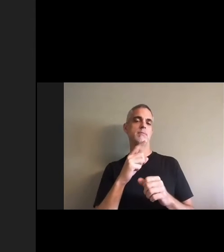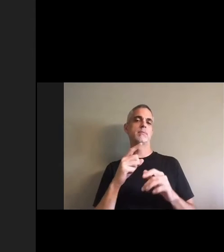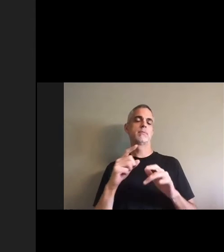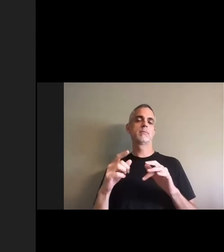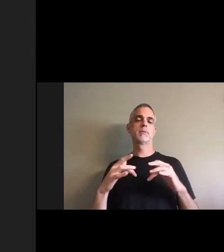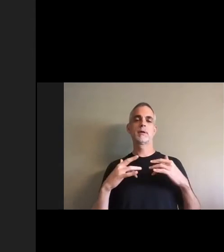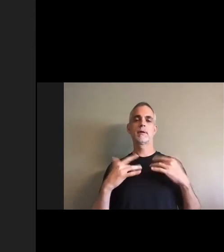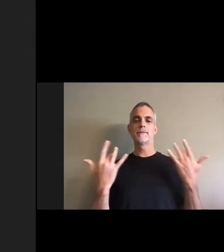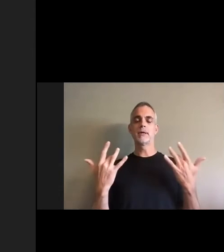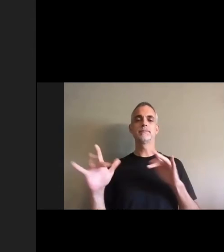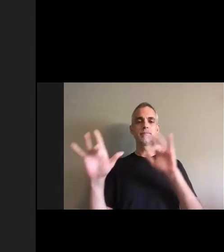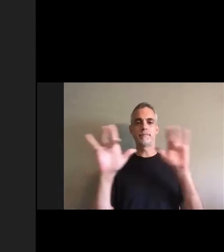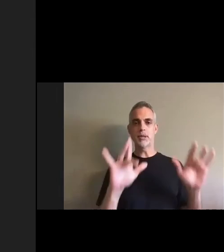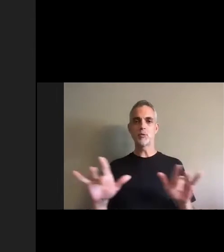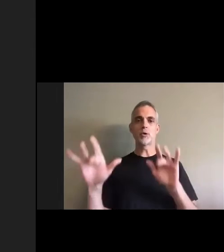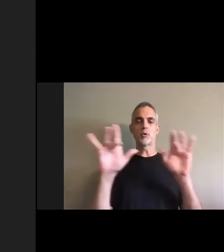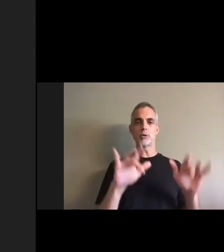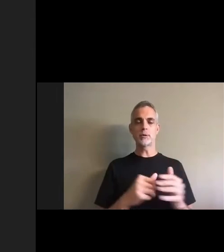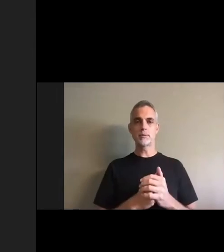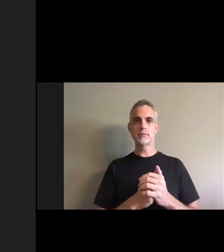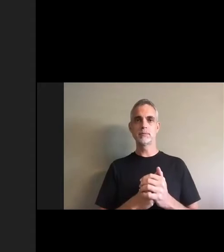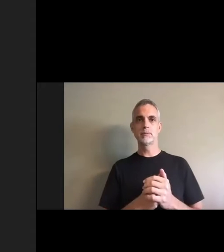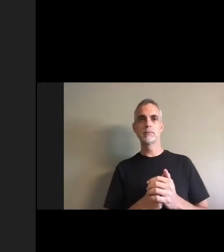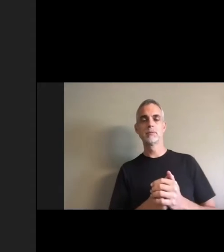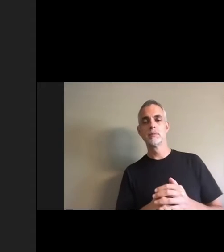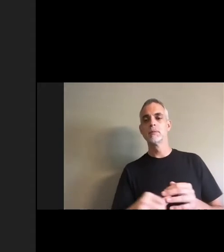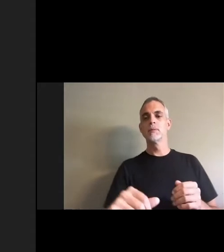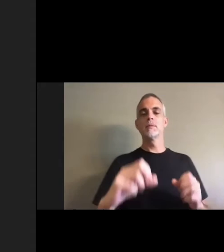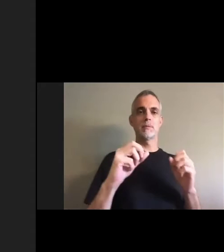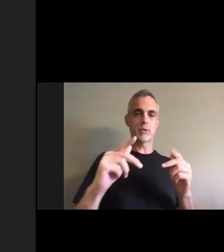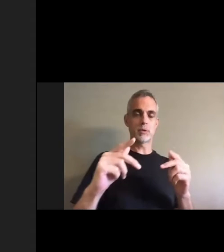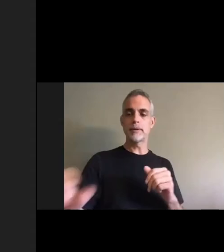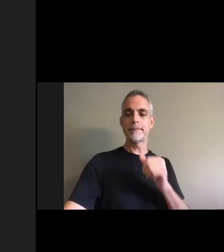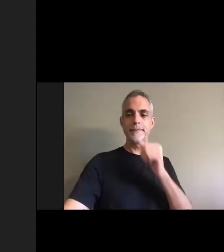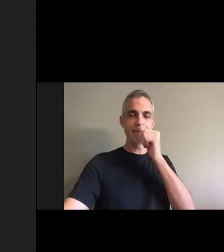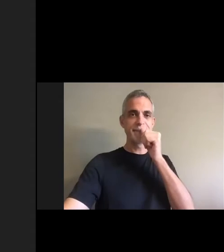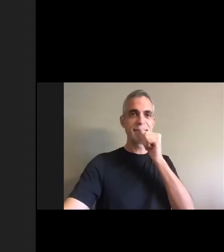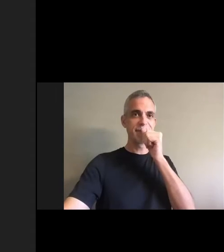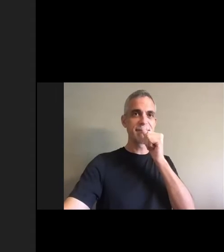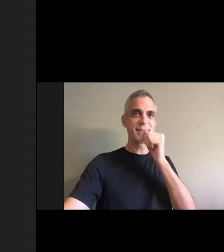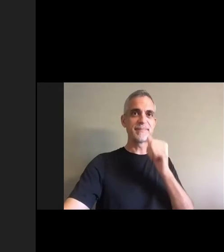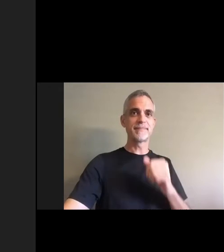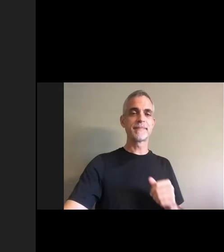make sure that the event is being recorded so people can view it later in case they've missed something.